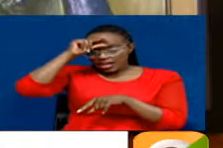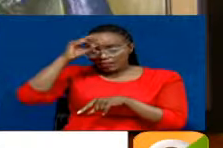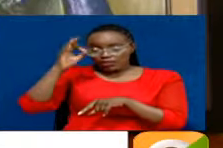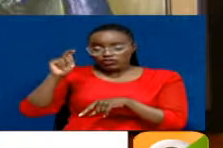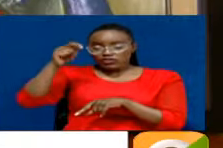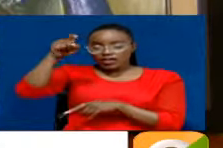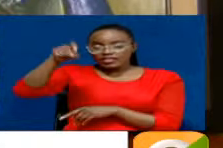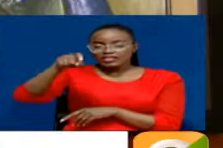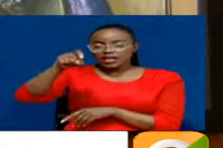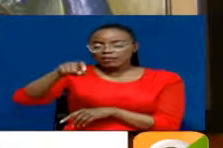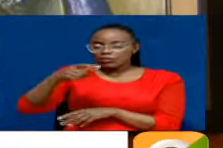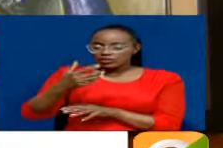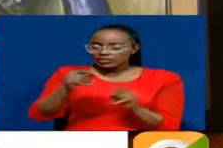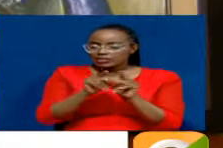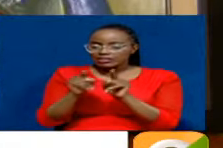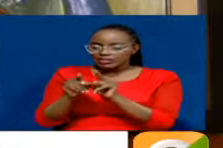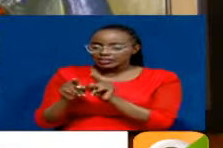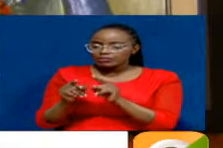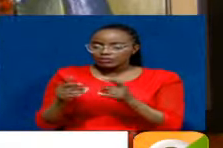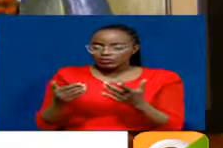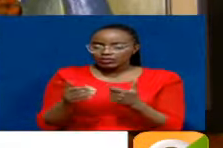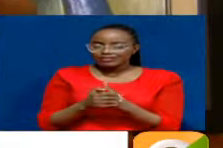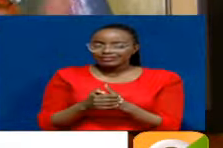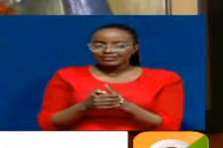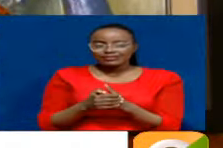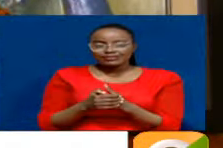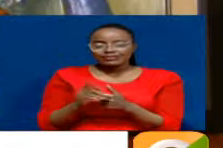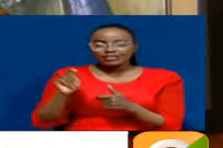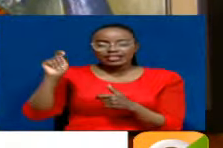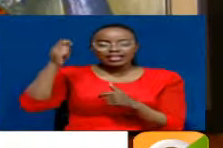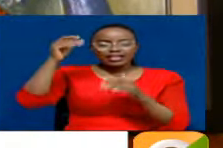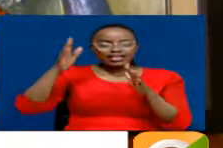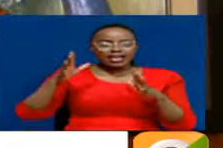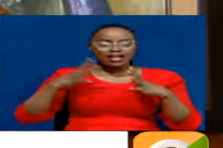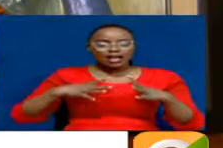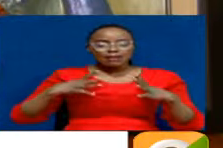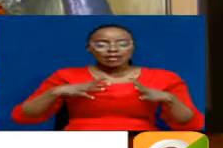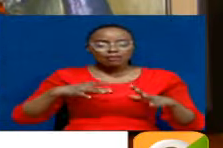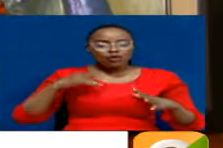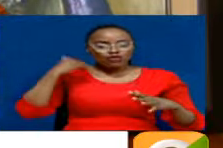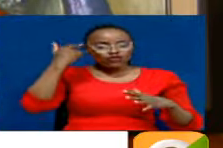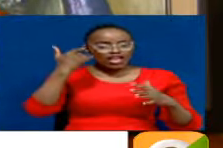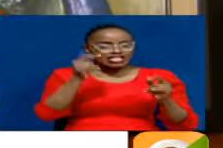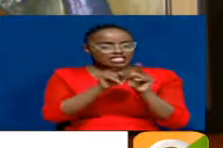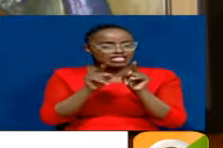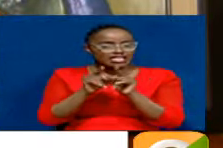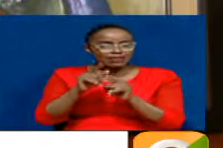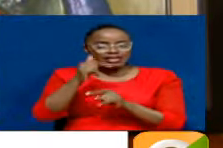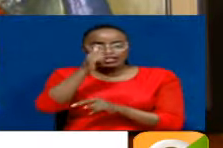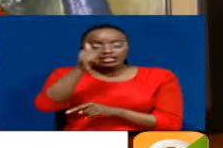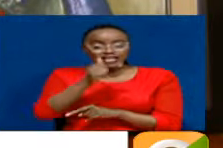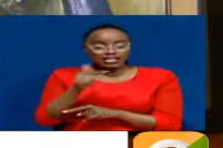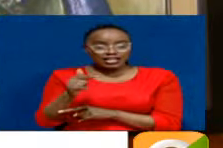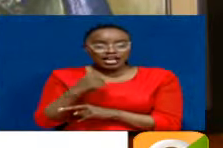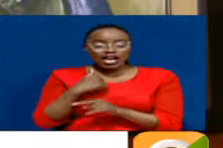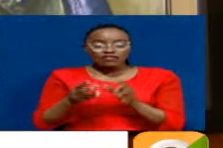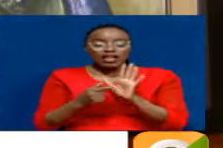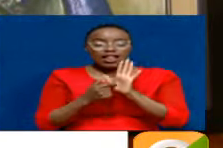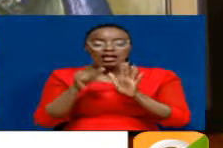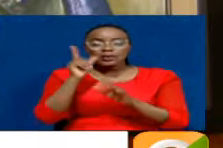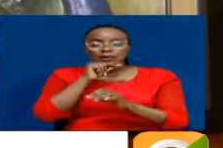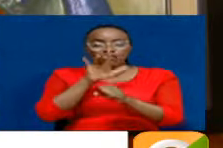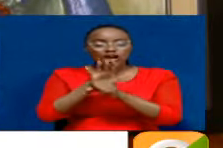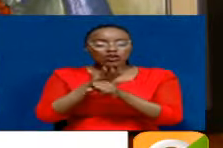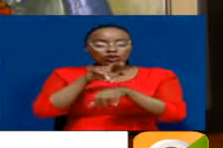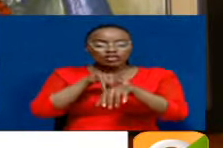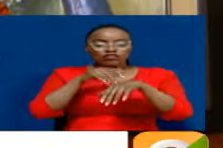of Kenya must be the face of the Kenyan people. And in Tanzania, we are given these examples